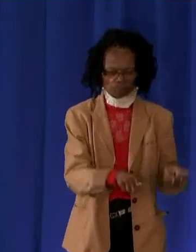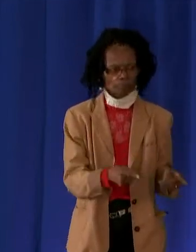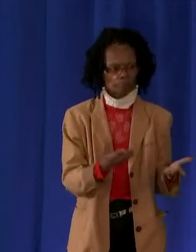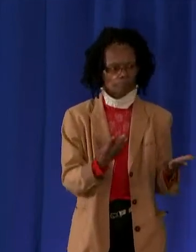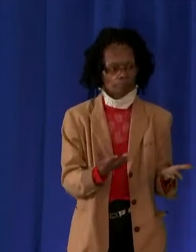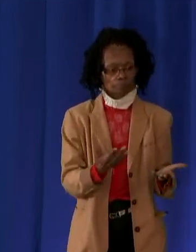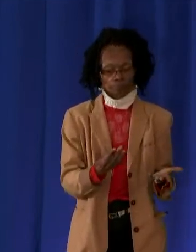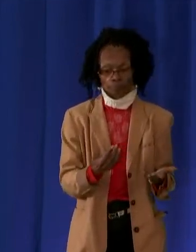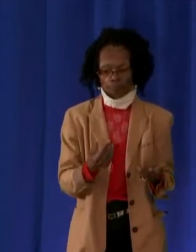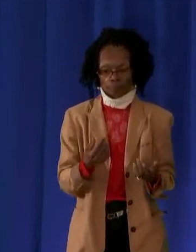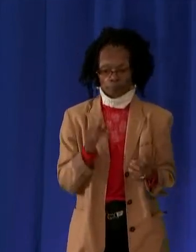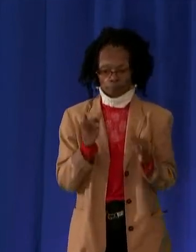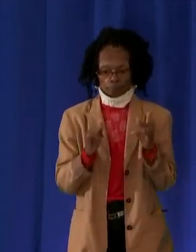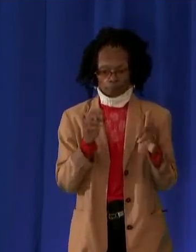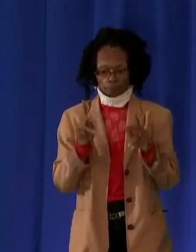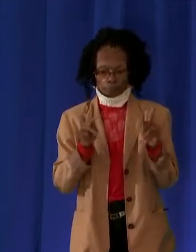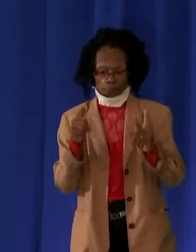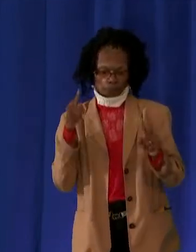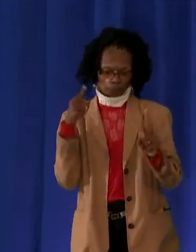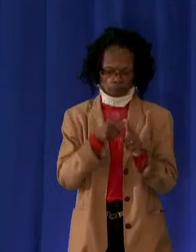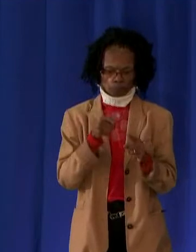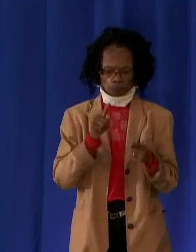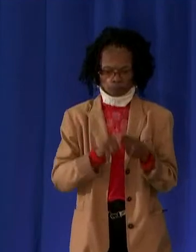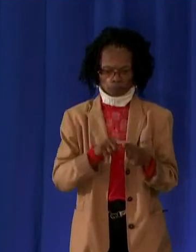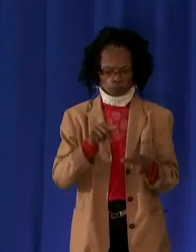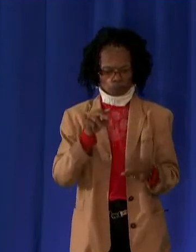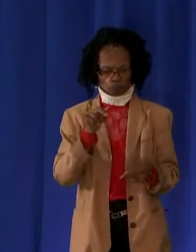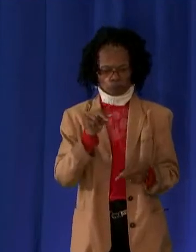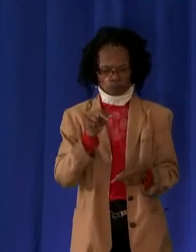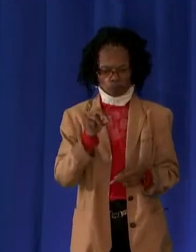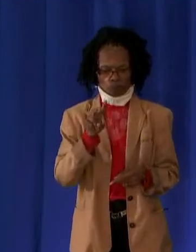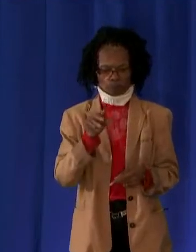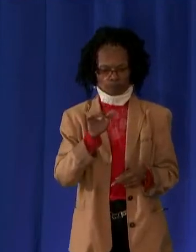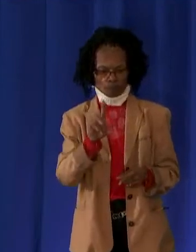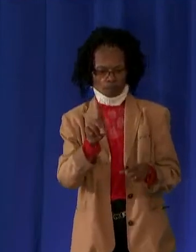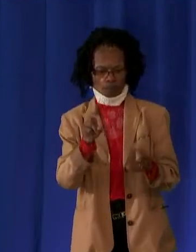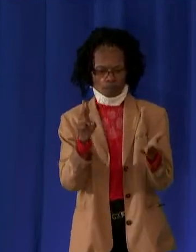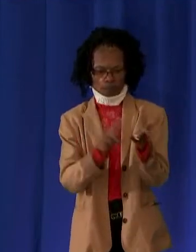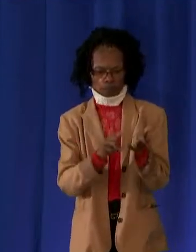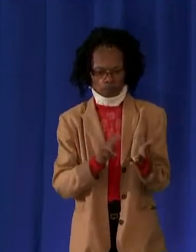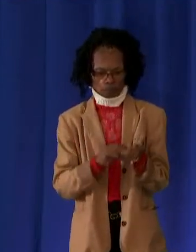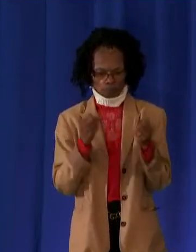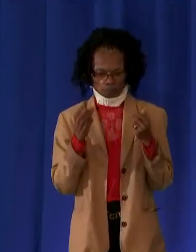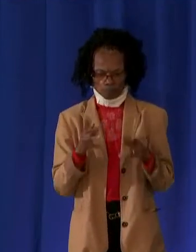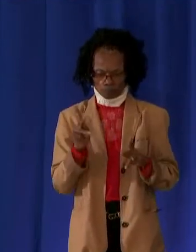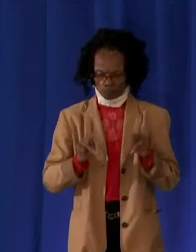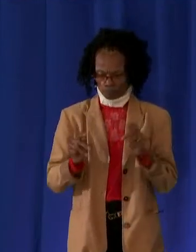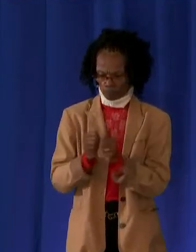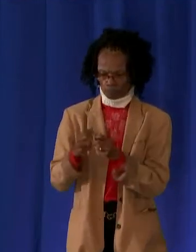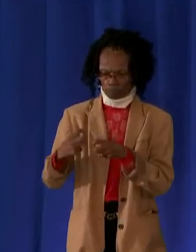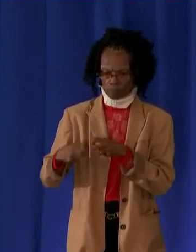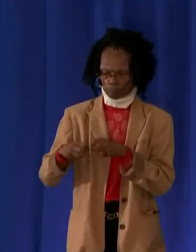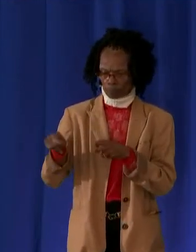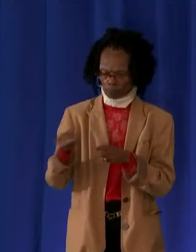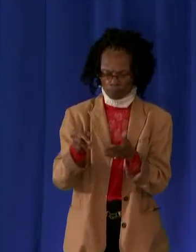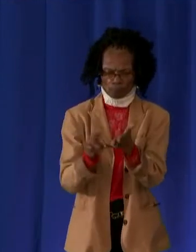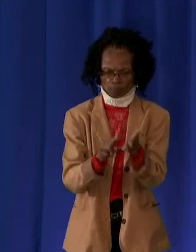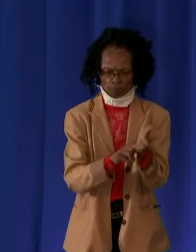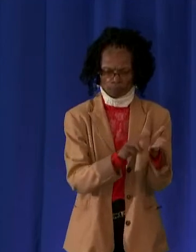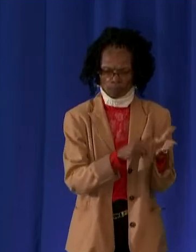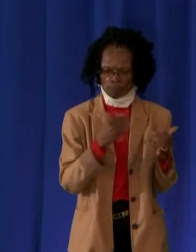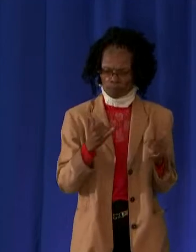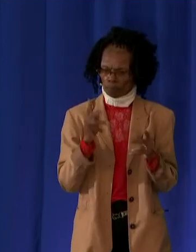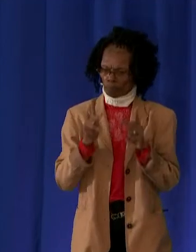the people who have pointed to this no-bid contract and have had problems with this from the beginning, who are